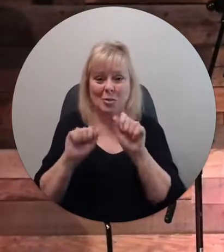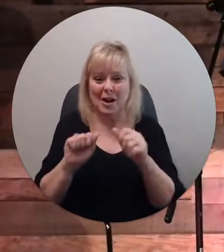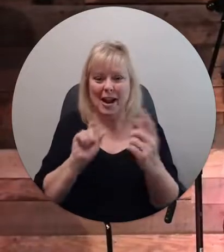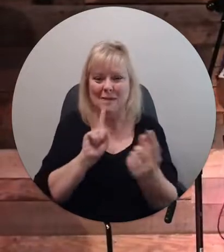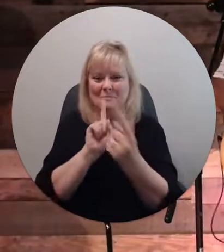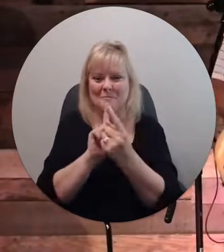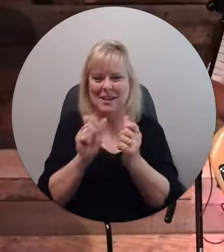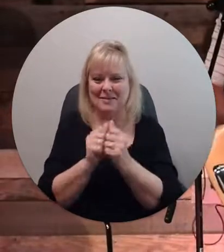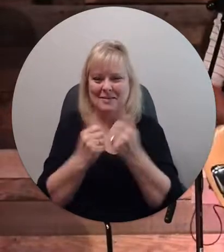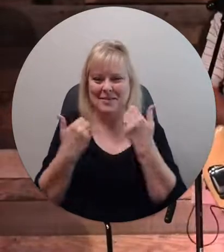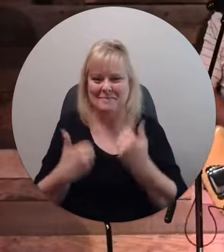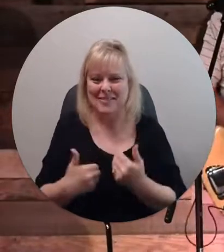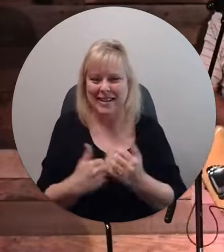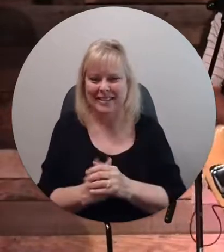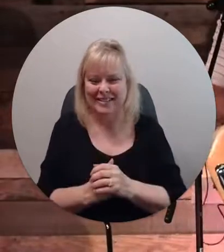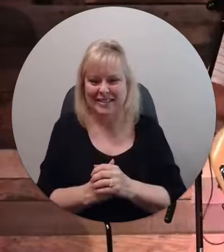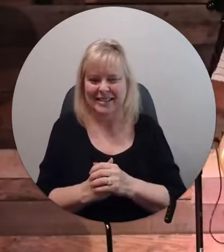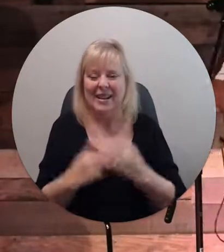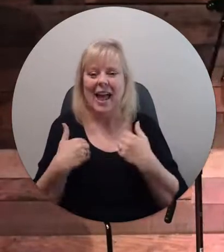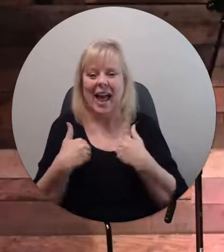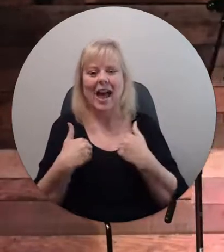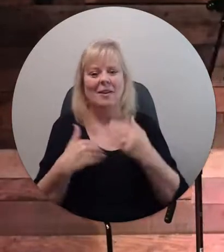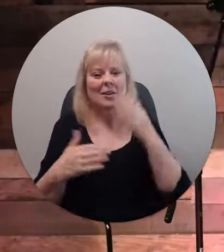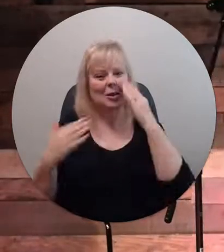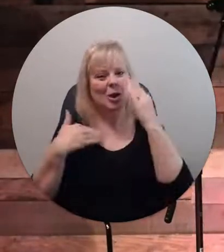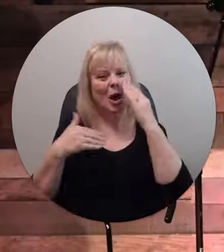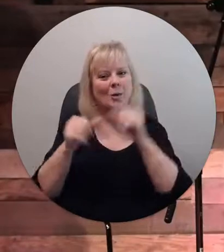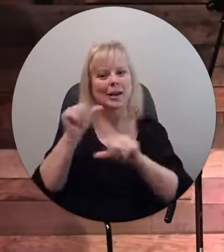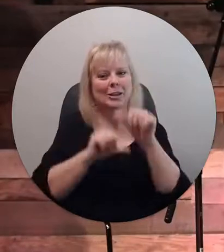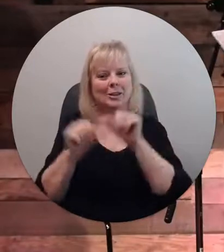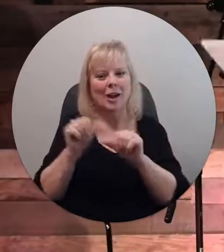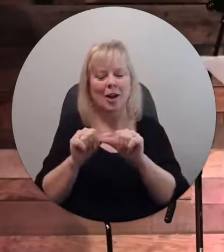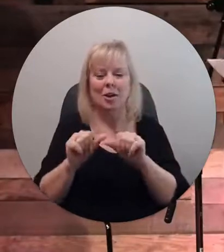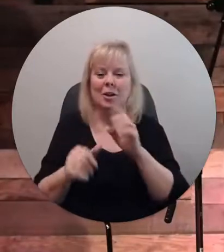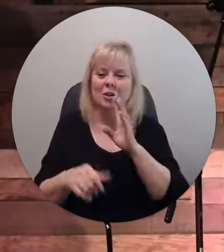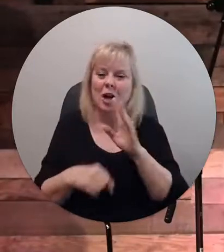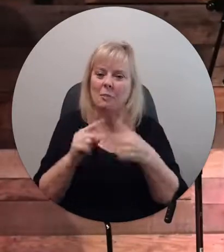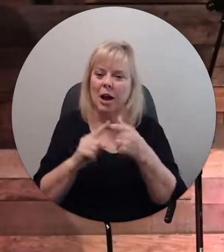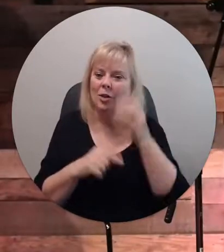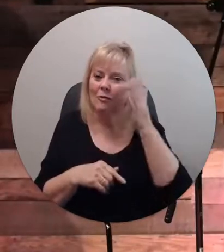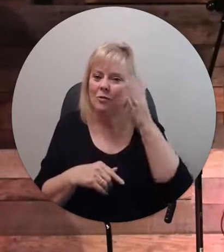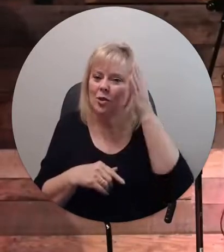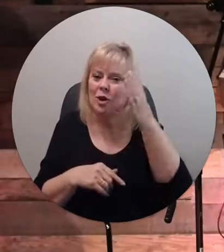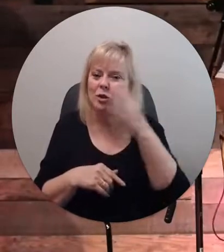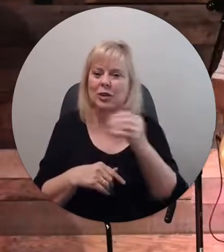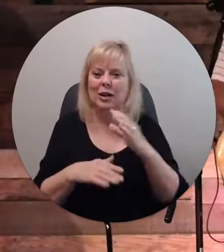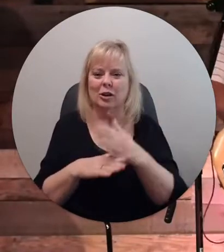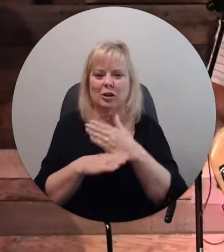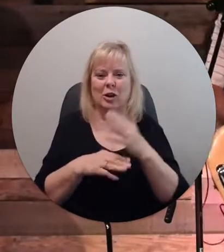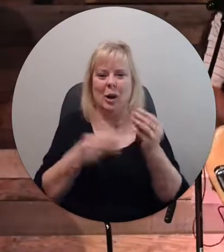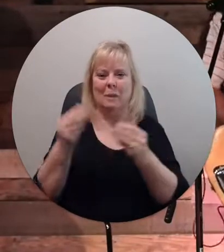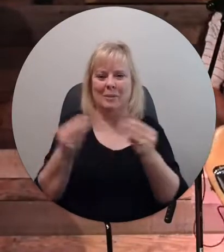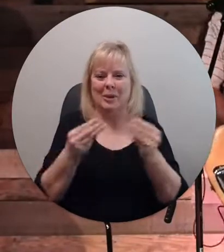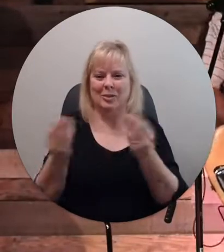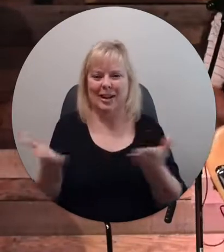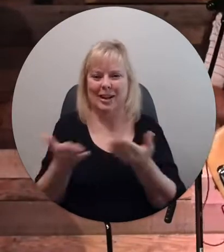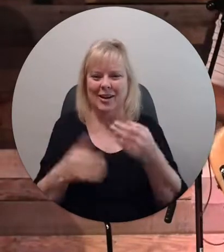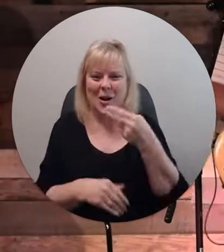we can have a chance to get to know one another, talk about the future, talk about our shared ministry here at Harvest Point UMC.